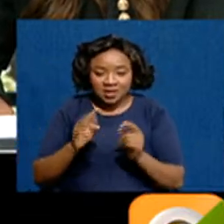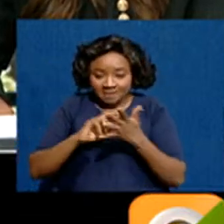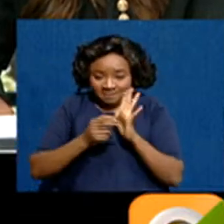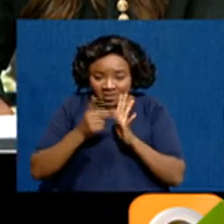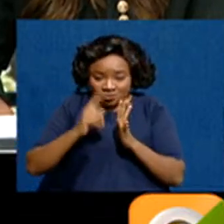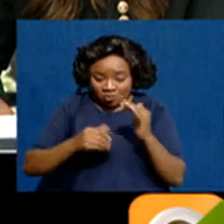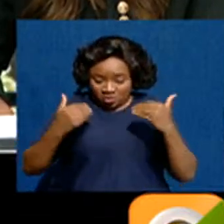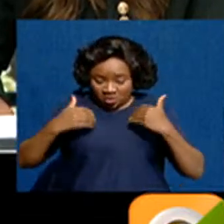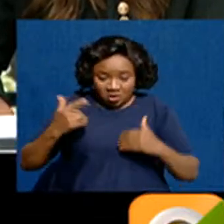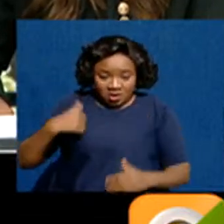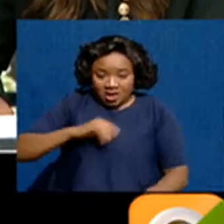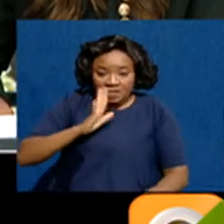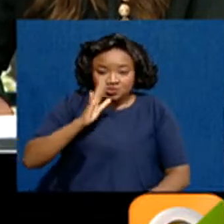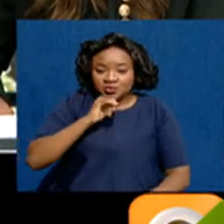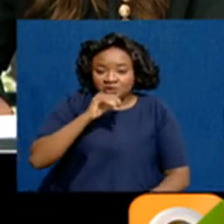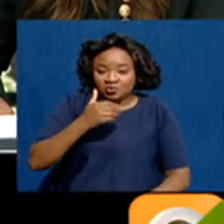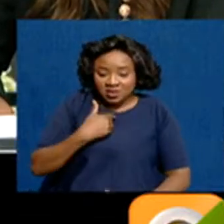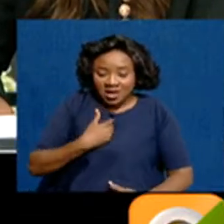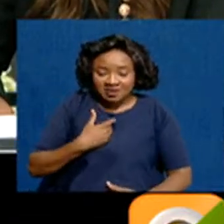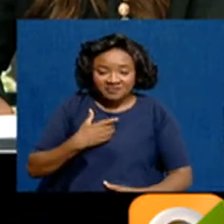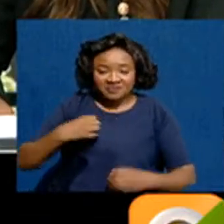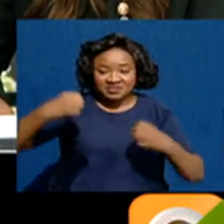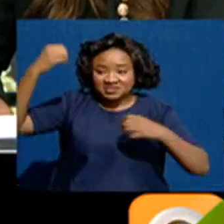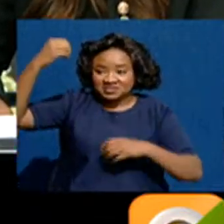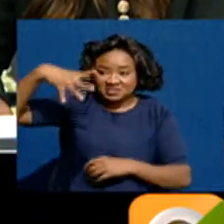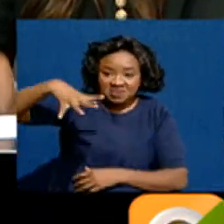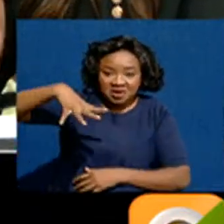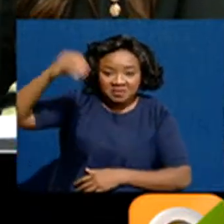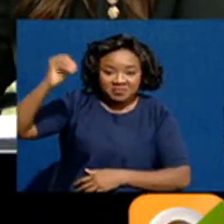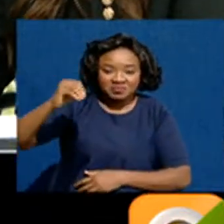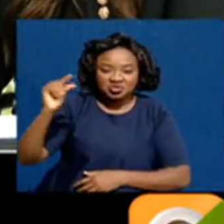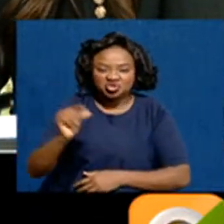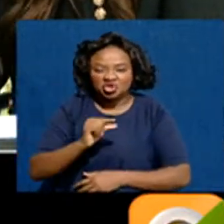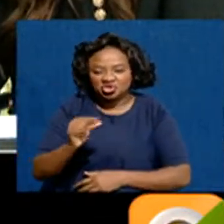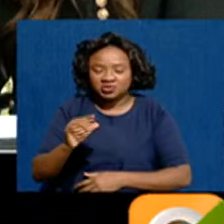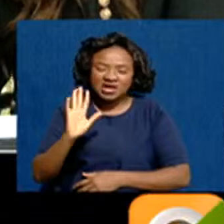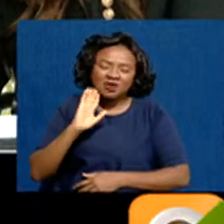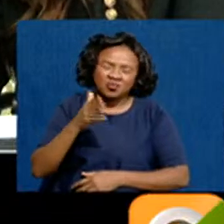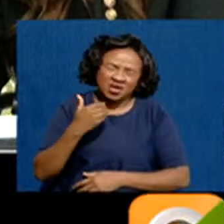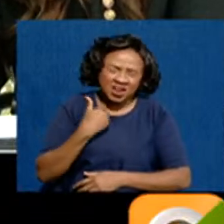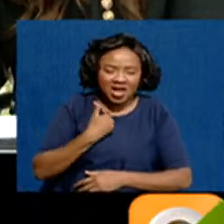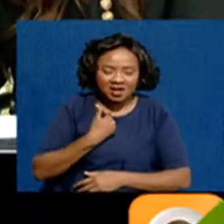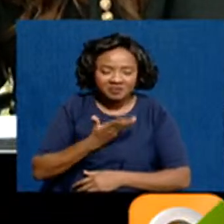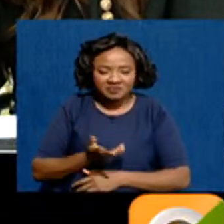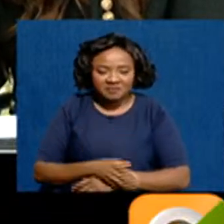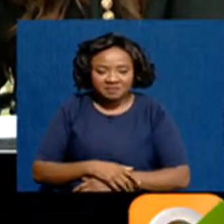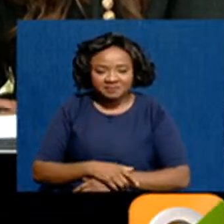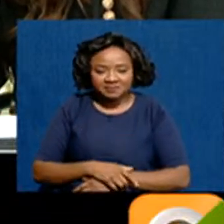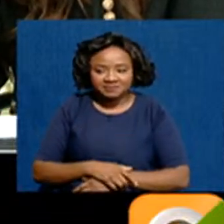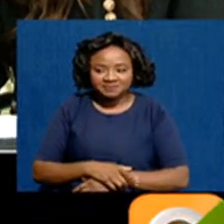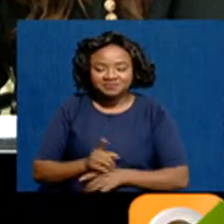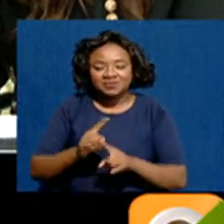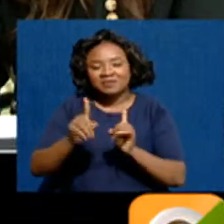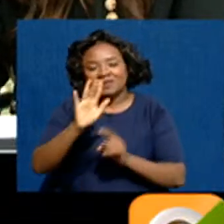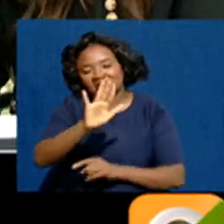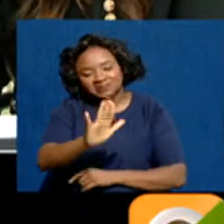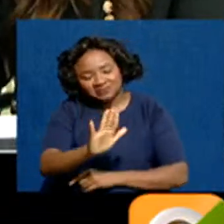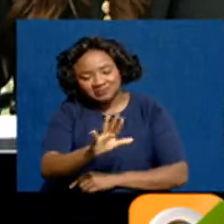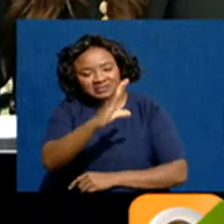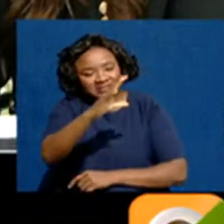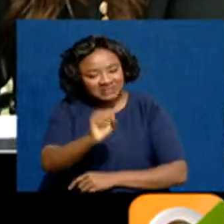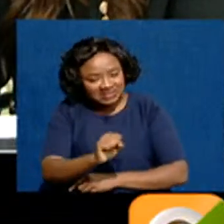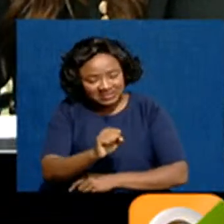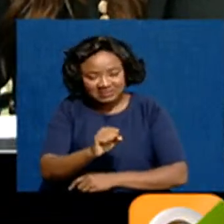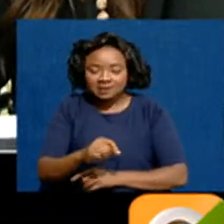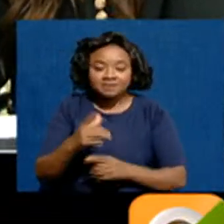that we will not have a blackout of 10 minutes, 20 minutes, or that we will not have a leakage, a corner here, there. It will happen. But those are small things that happen